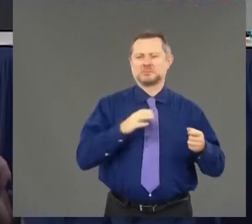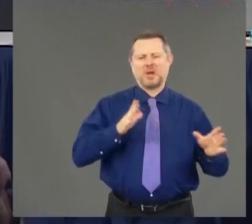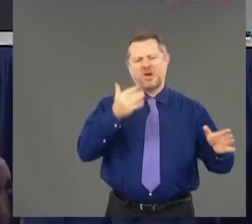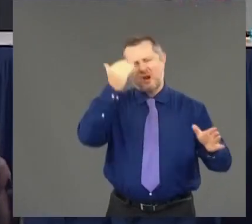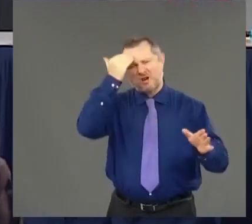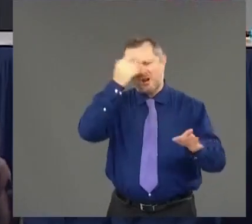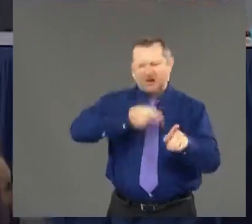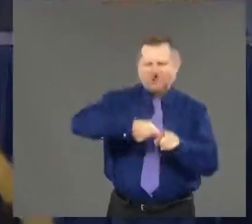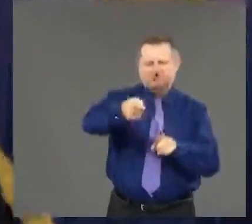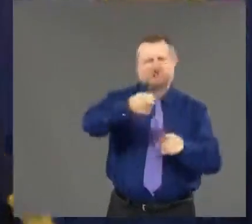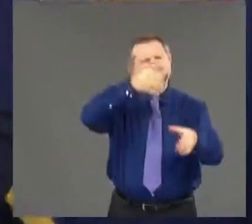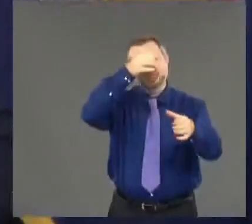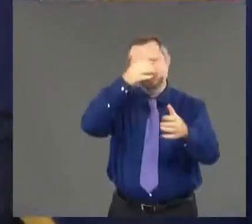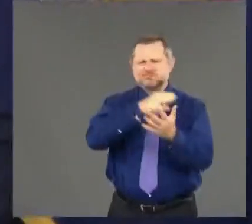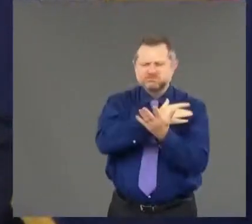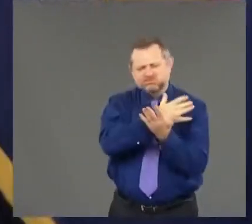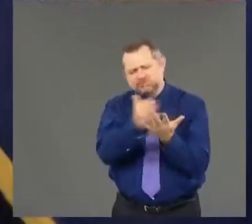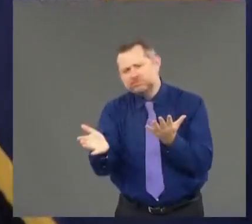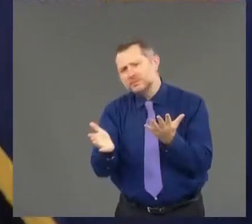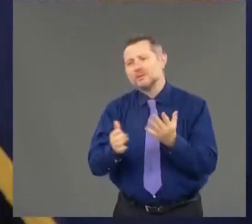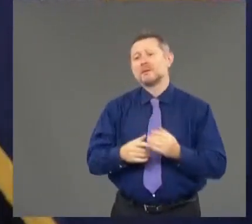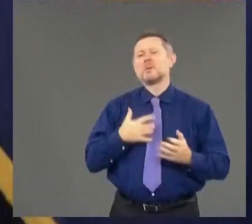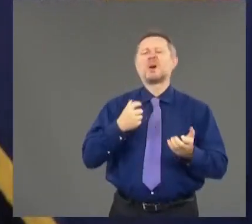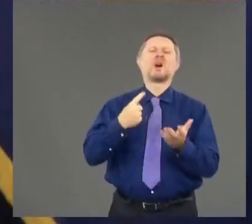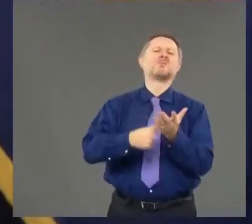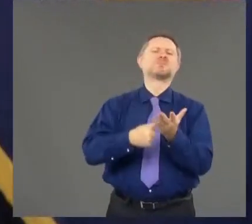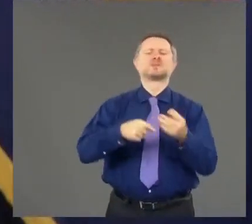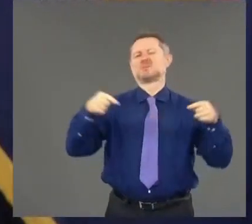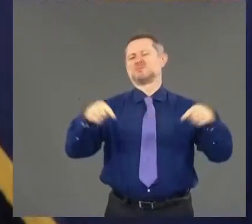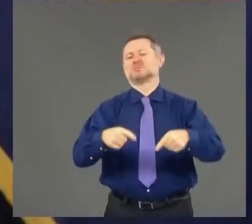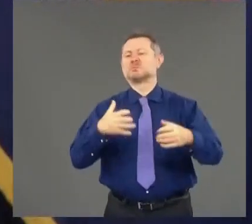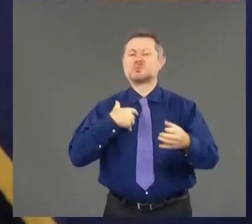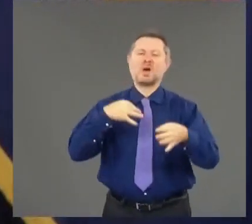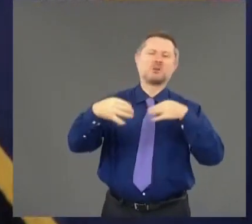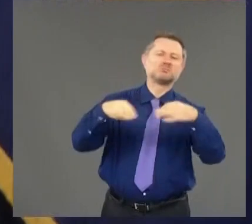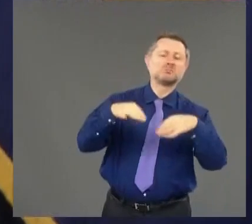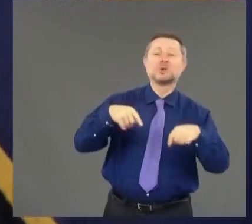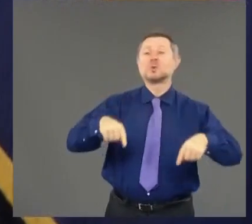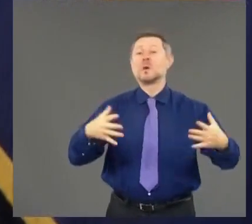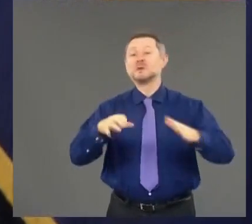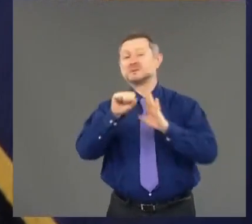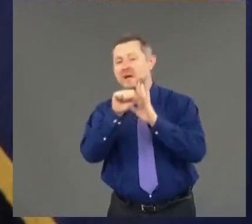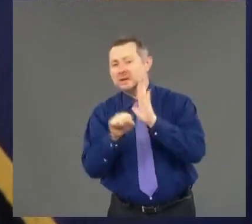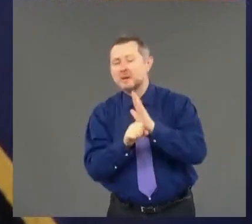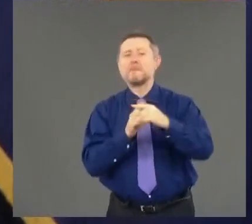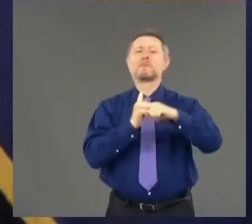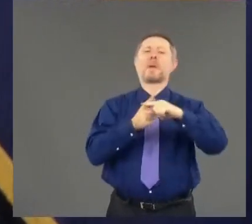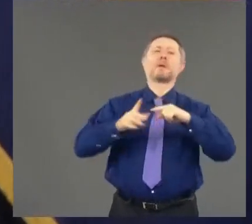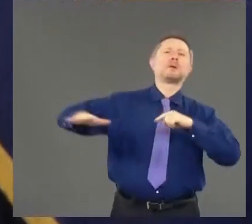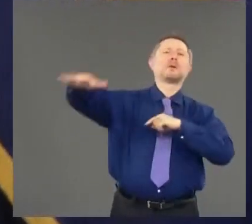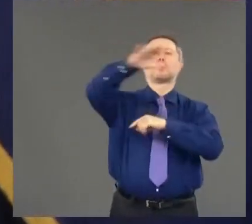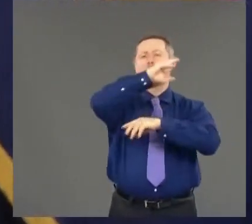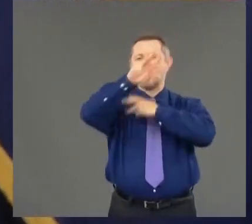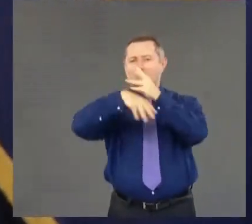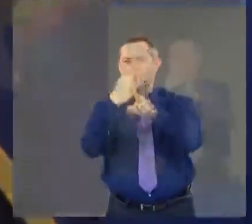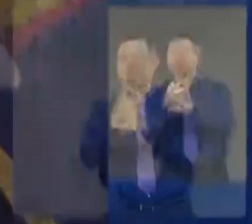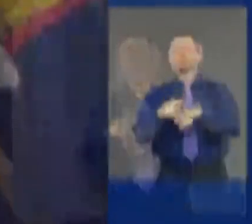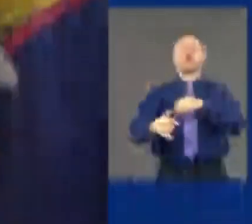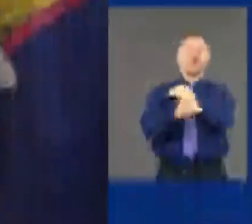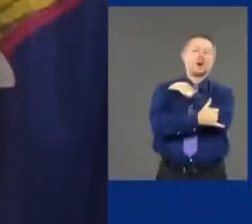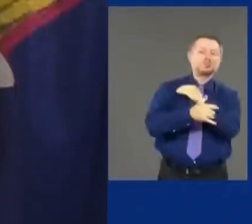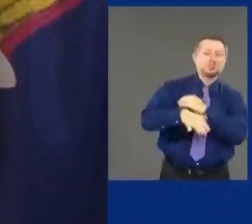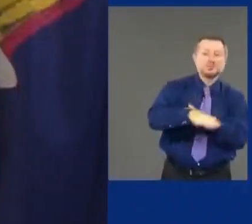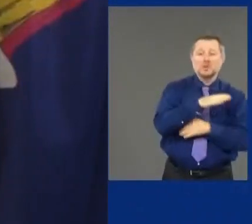talk about where we are today in the state, in the world, in the country, in the cosmos.